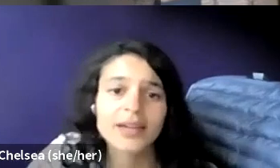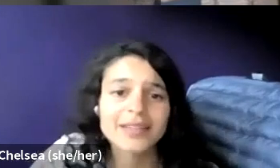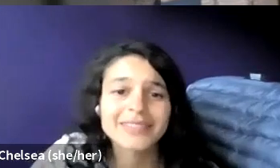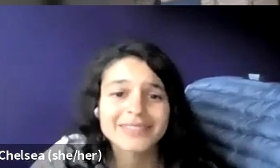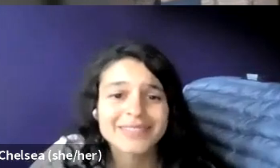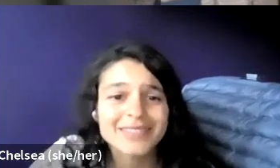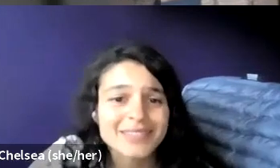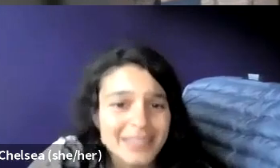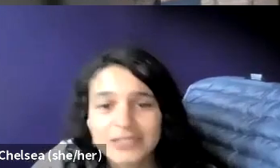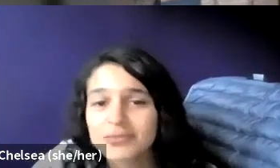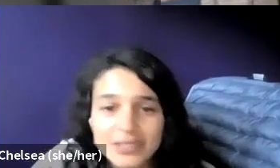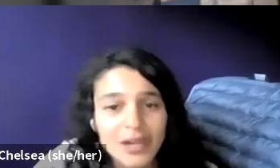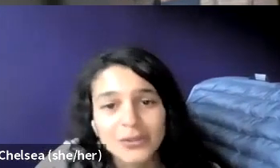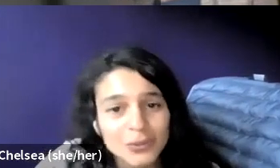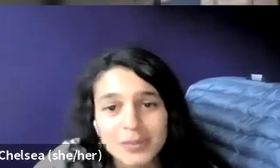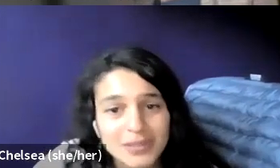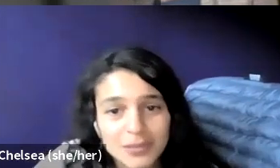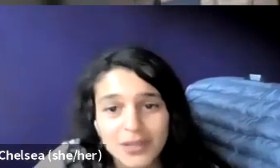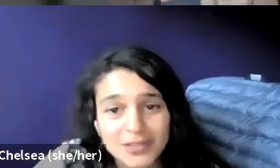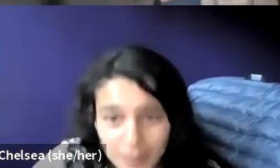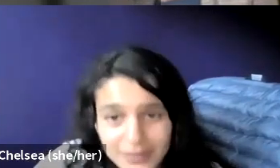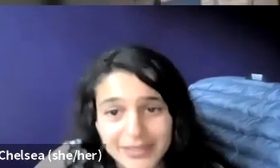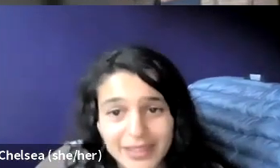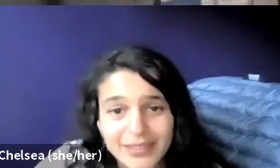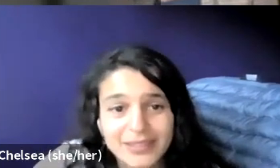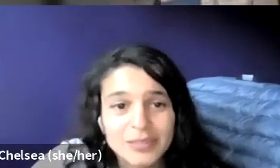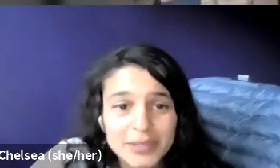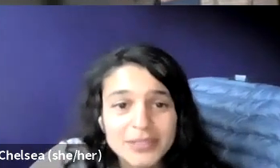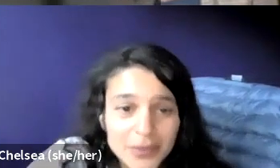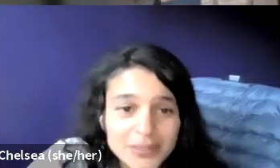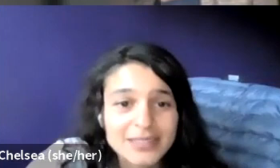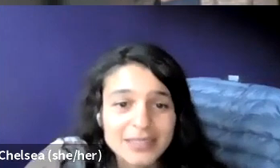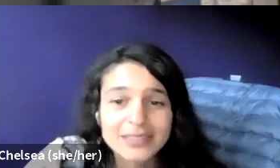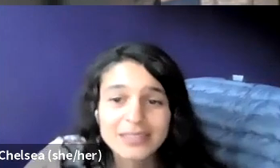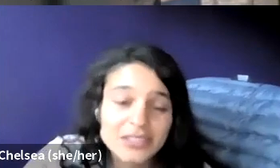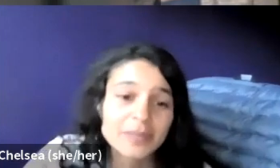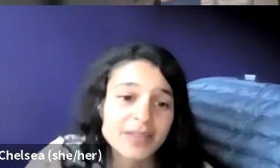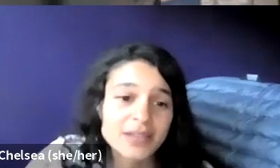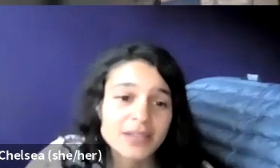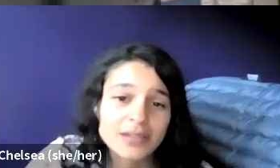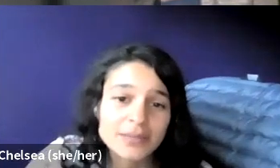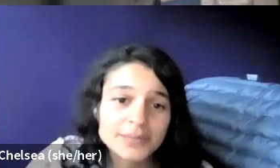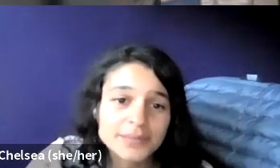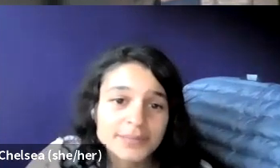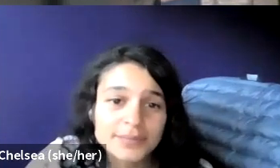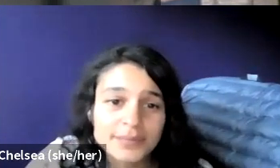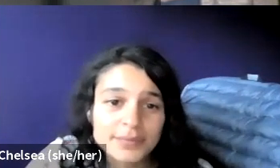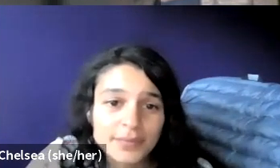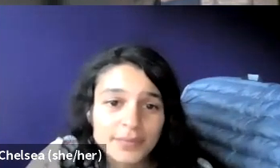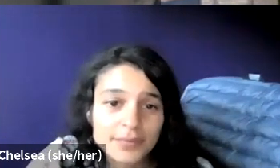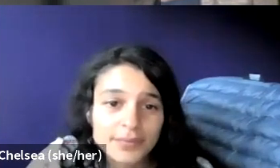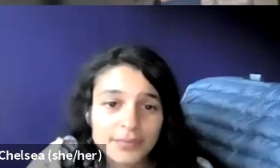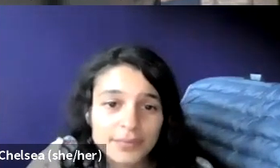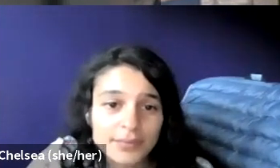Yeah, and like it's really not cool to put someone on the spot like that. It's pretty tokenizing as a teaching method. You